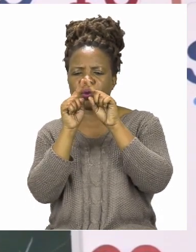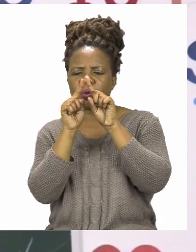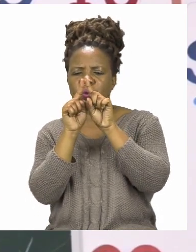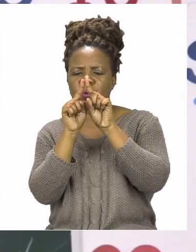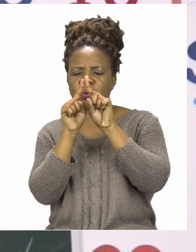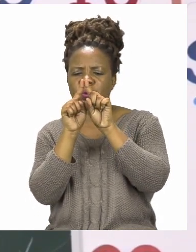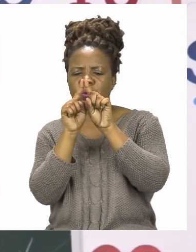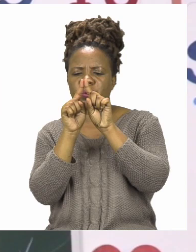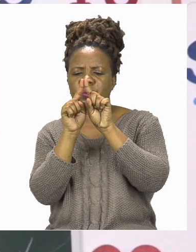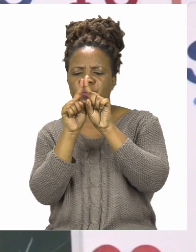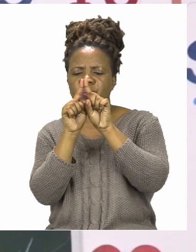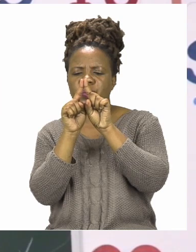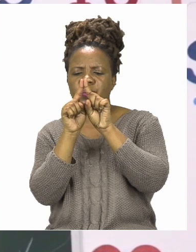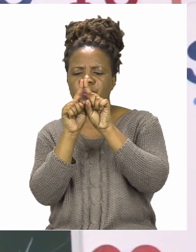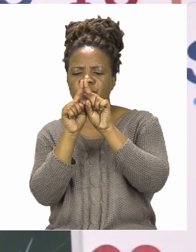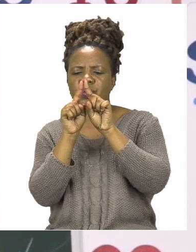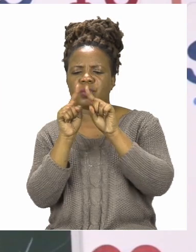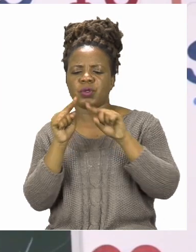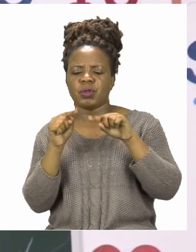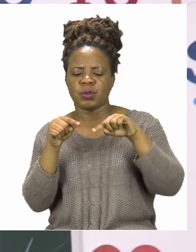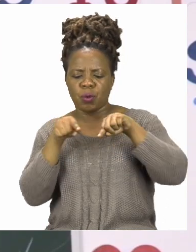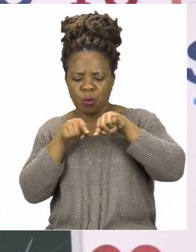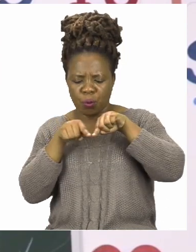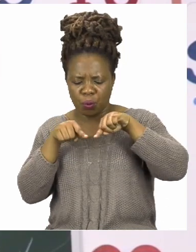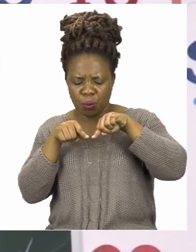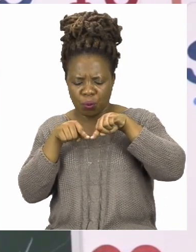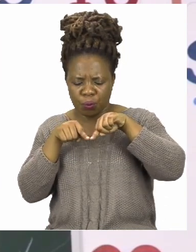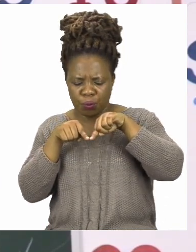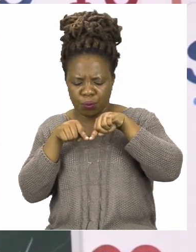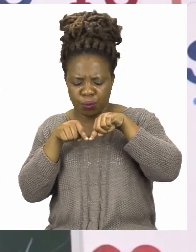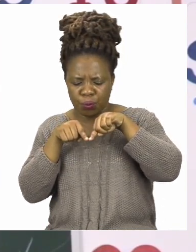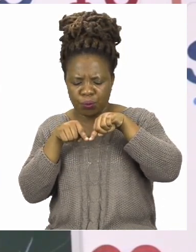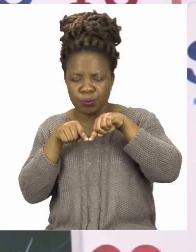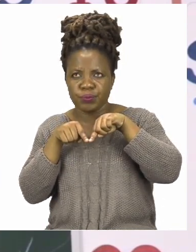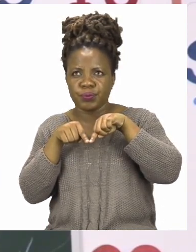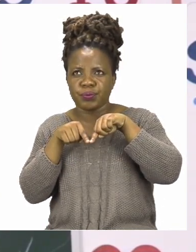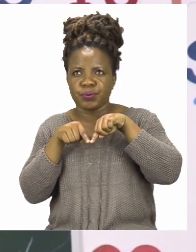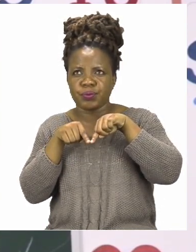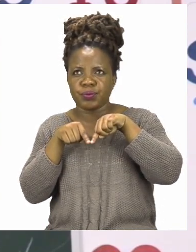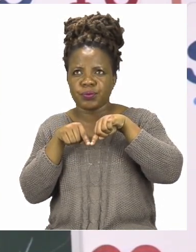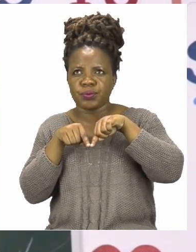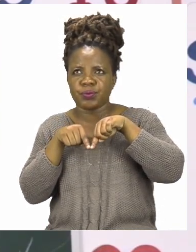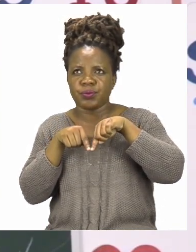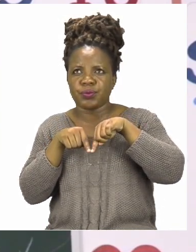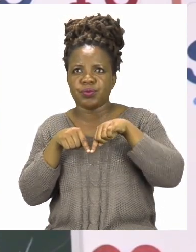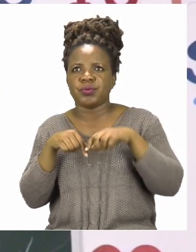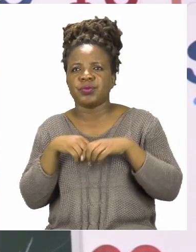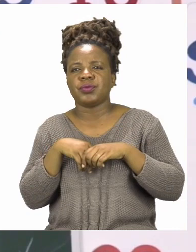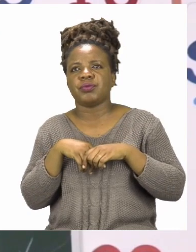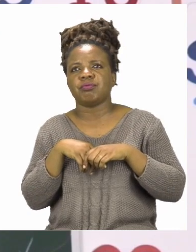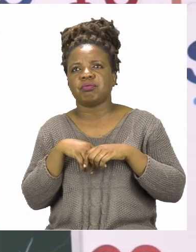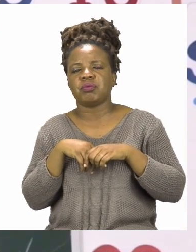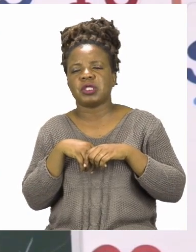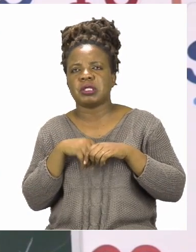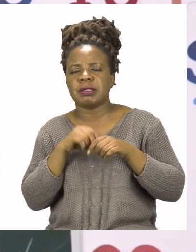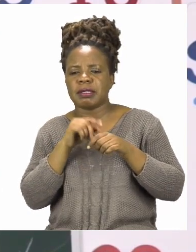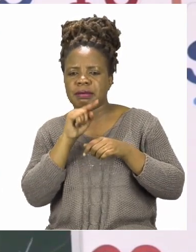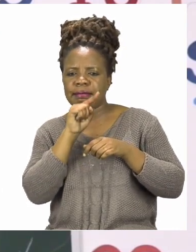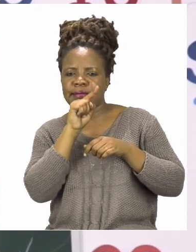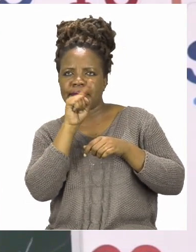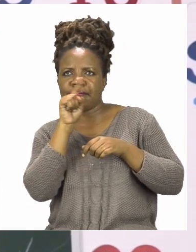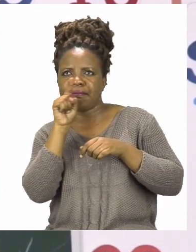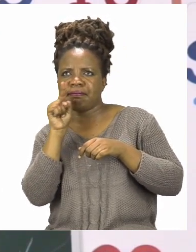smaller angle. Now, what is not an angle is where you see a curve or something that